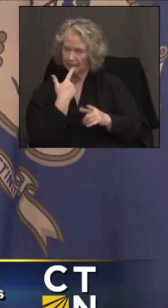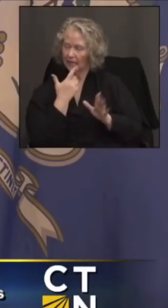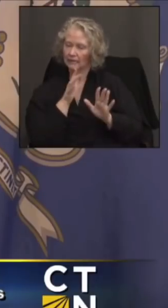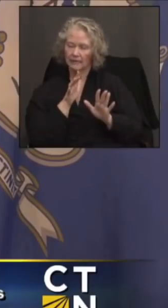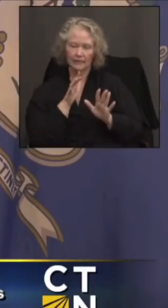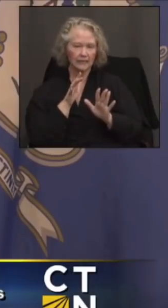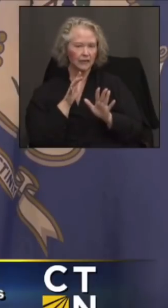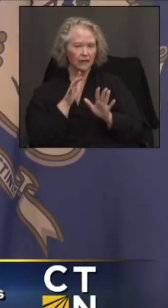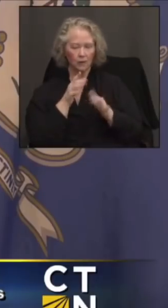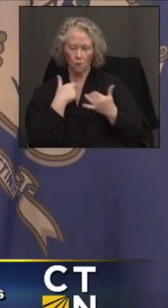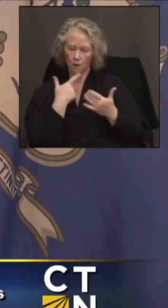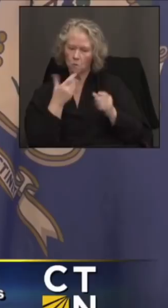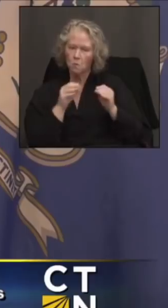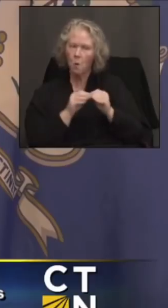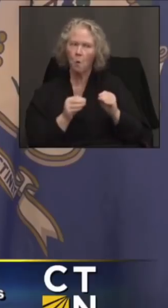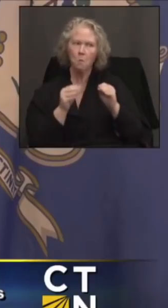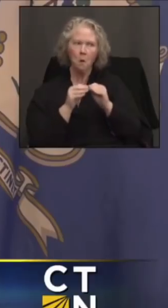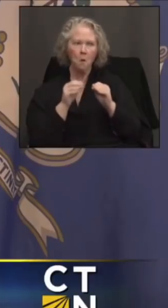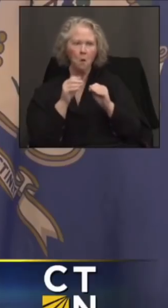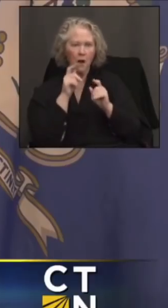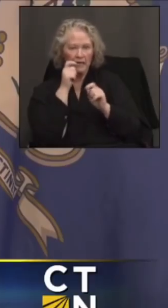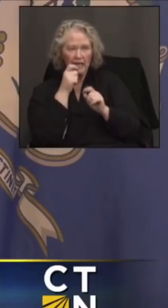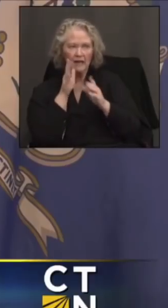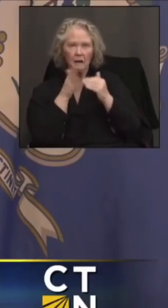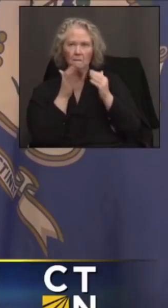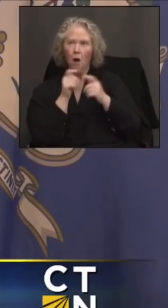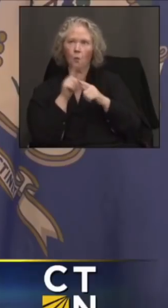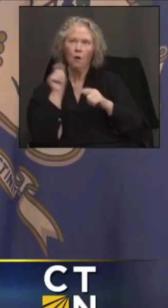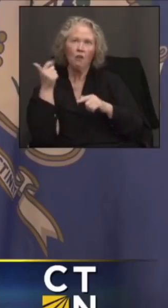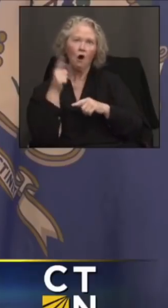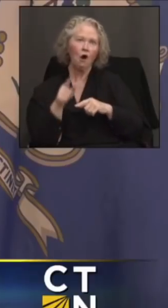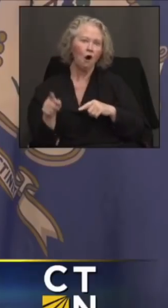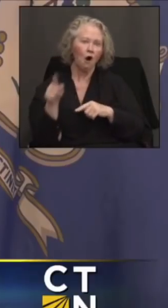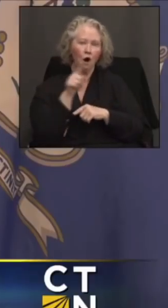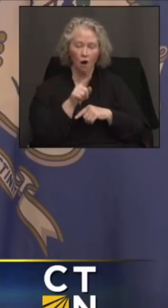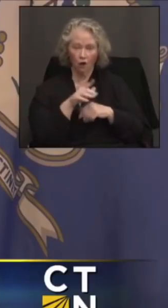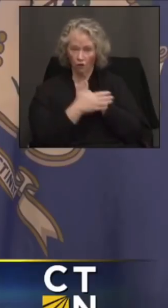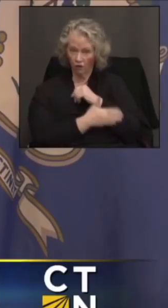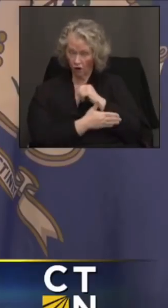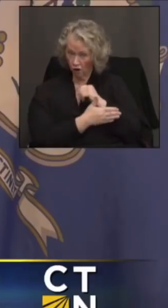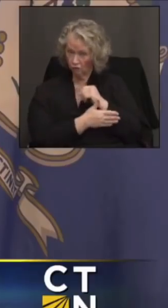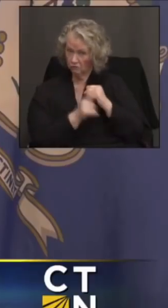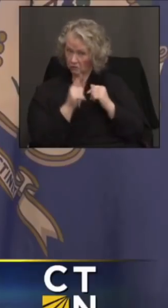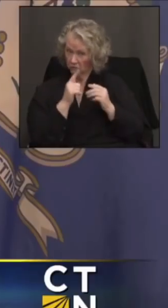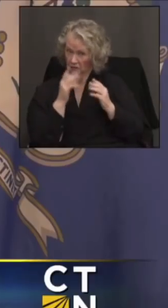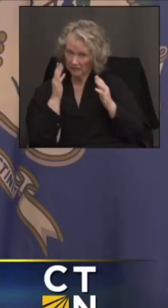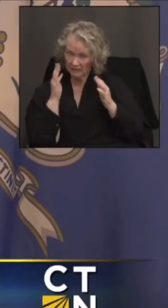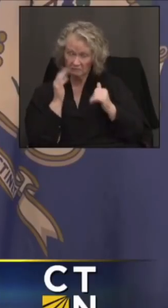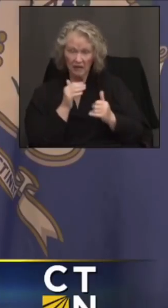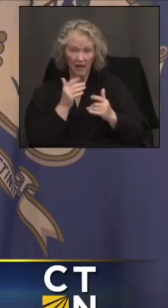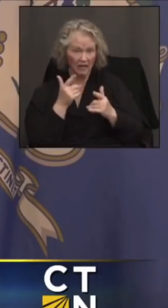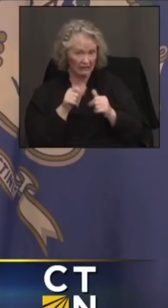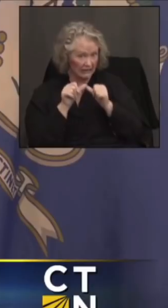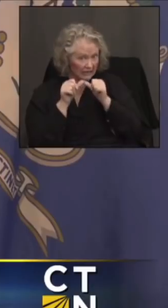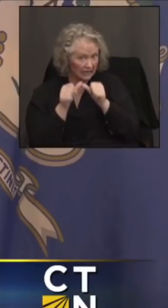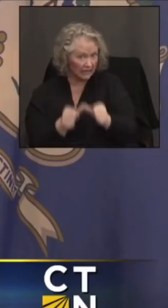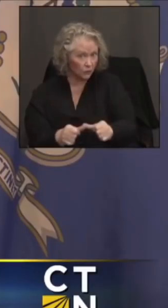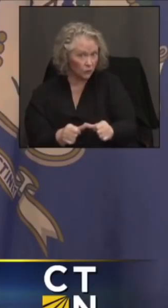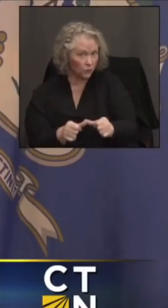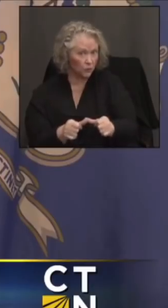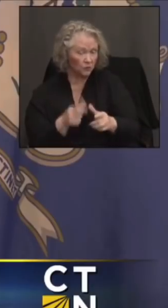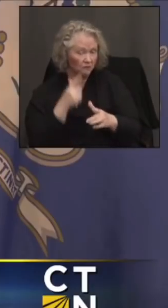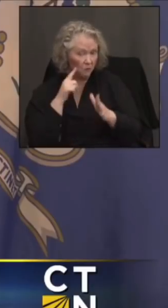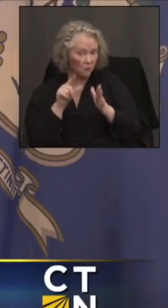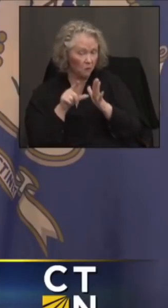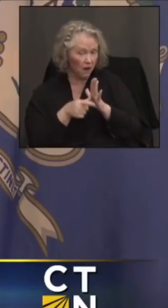state is obviously doing much more testing than most other states. Do you expect large-scale, robust testing to continue for